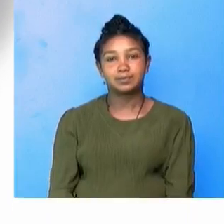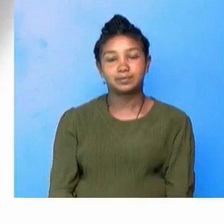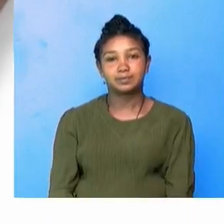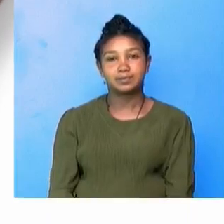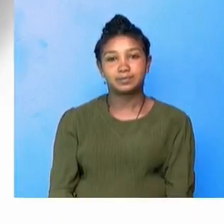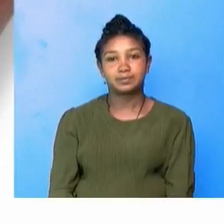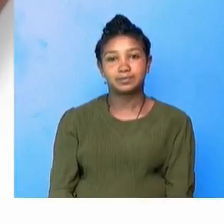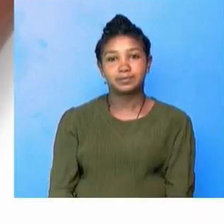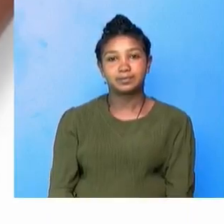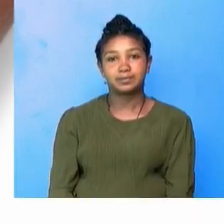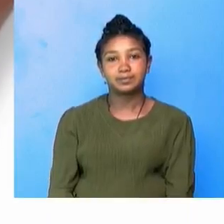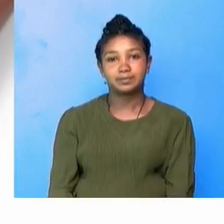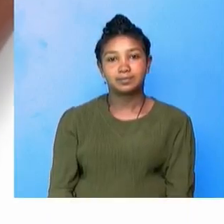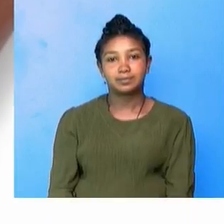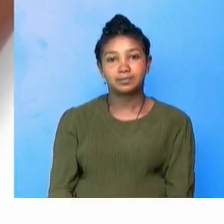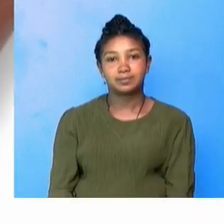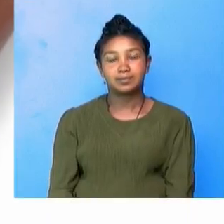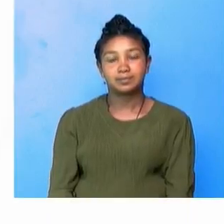Here is